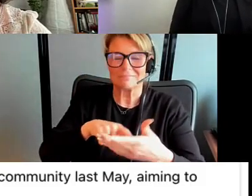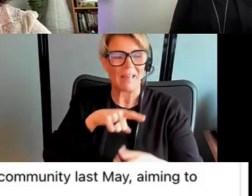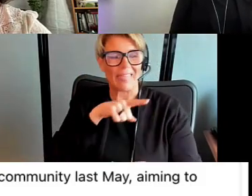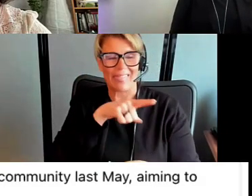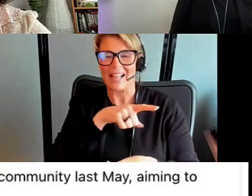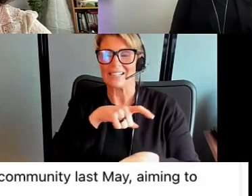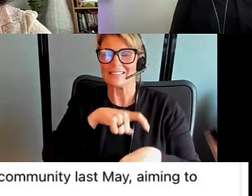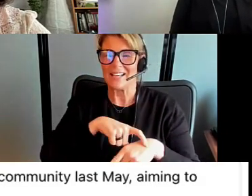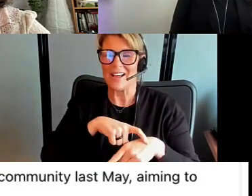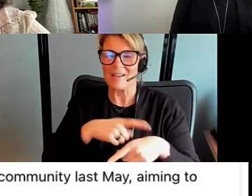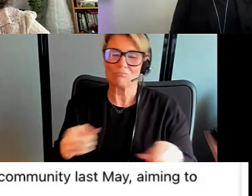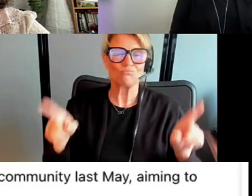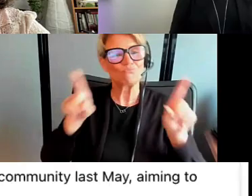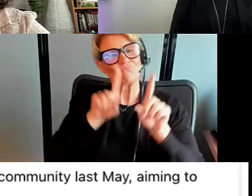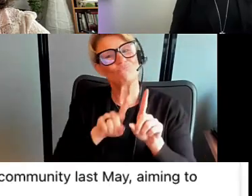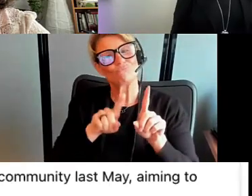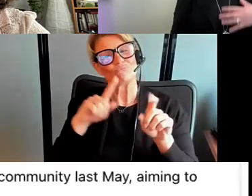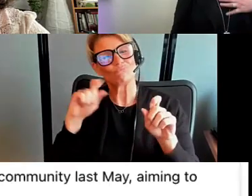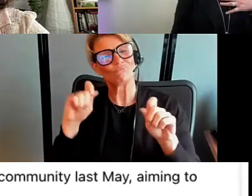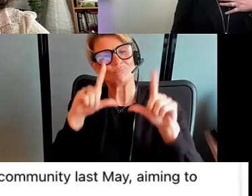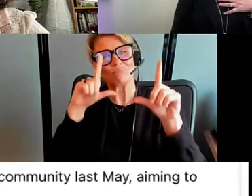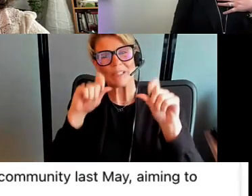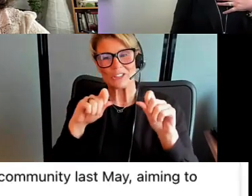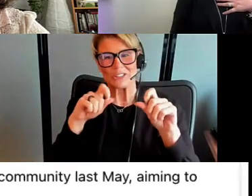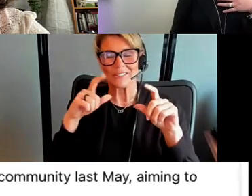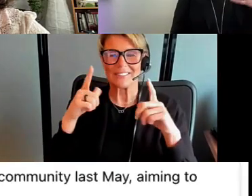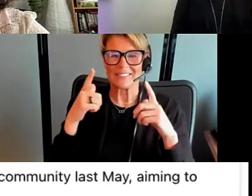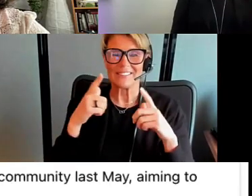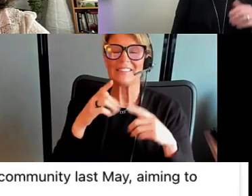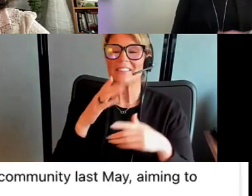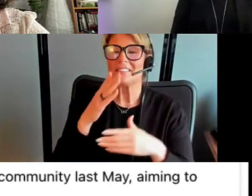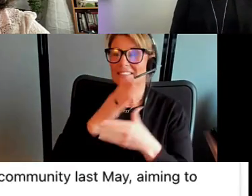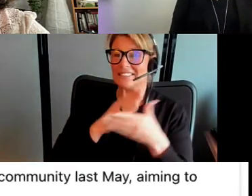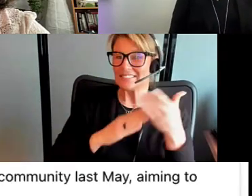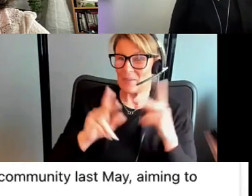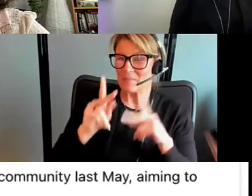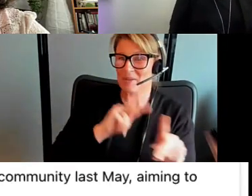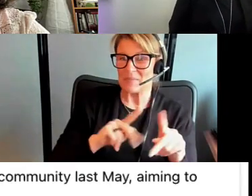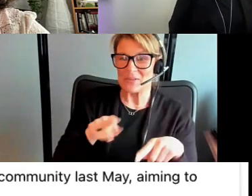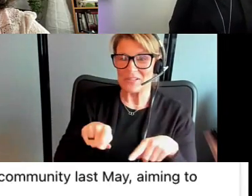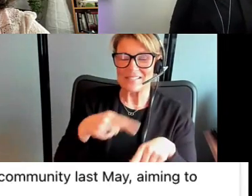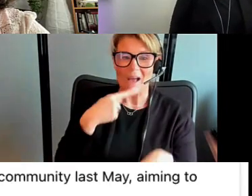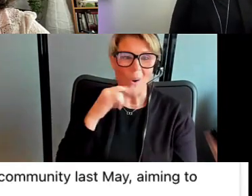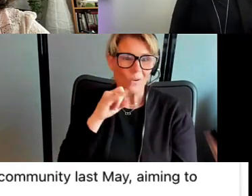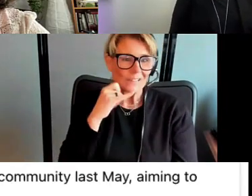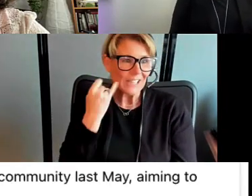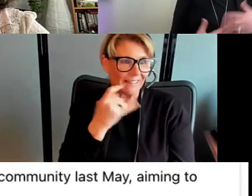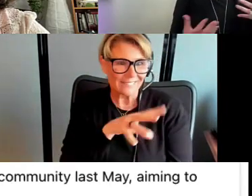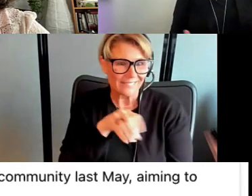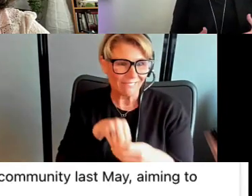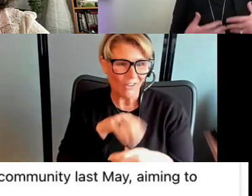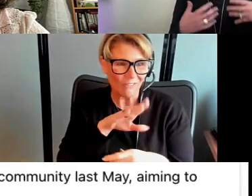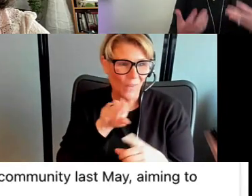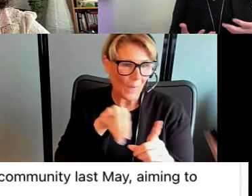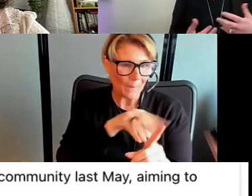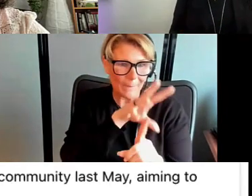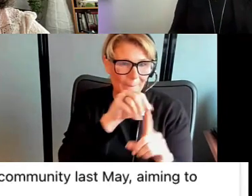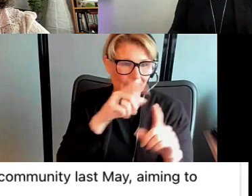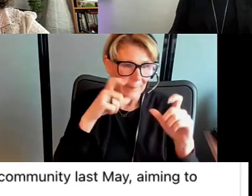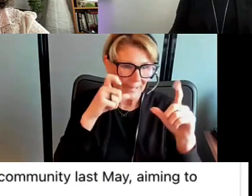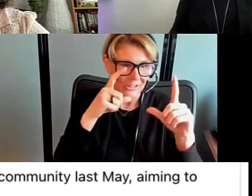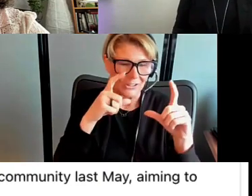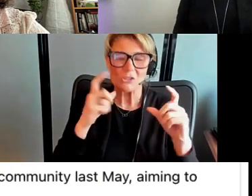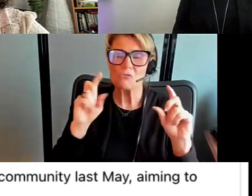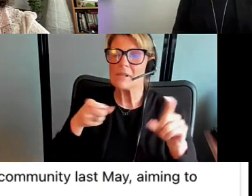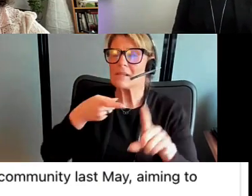make comments like, people are jealous that we're on your social media page and stuff. So it's building